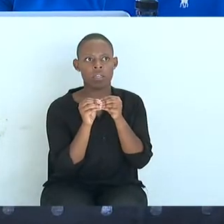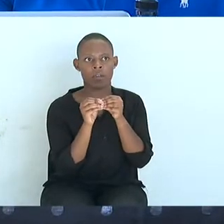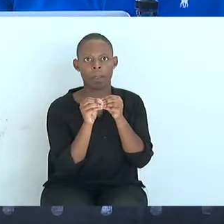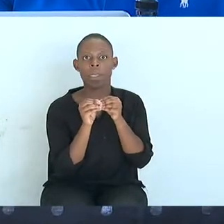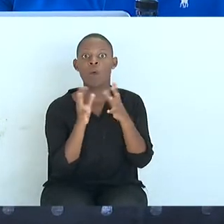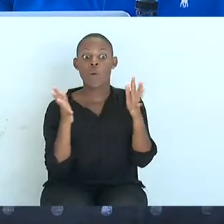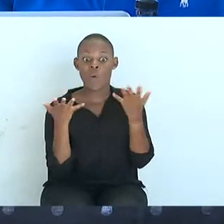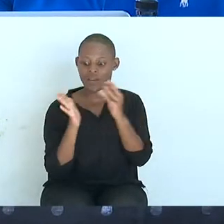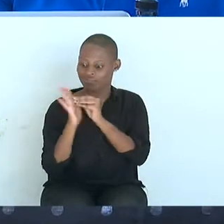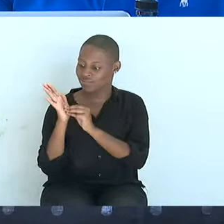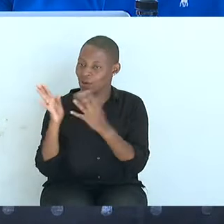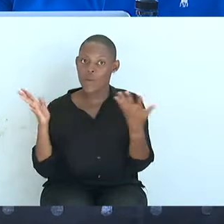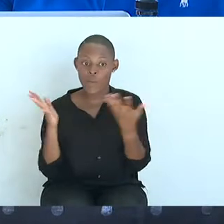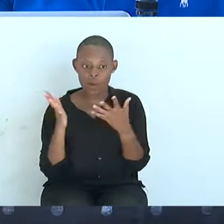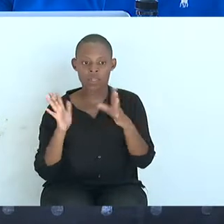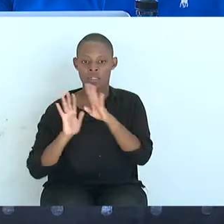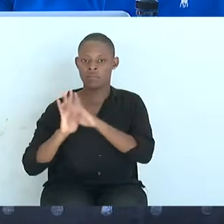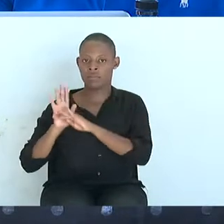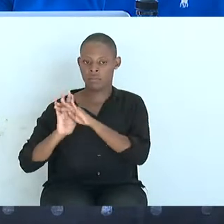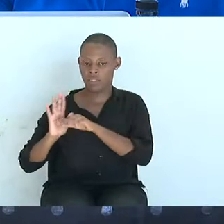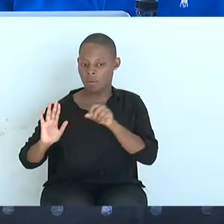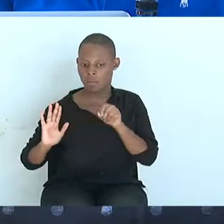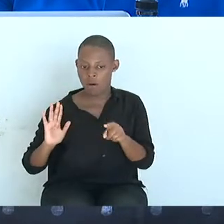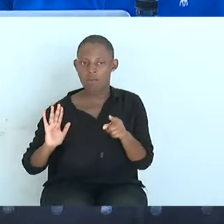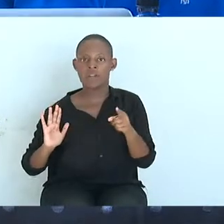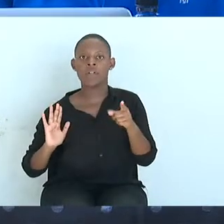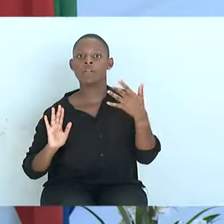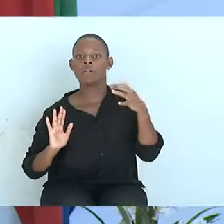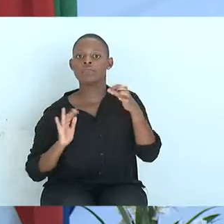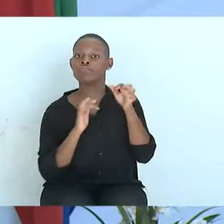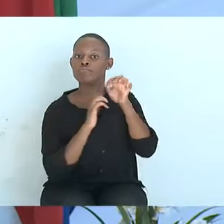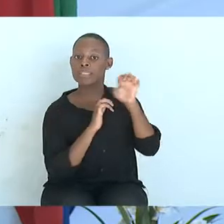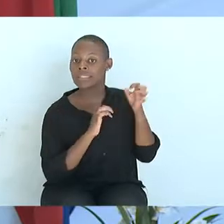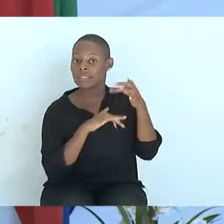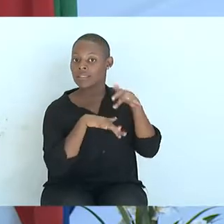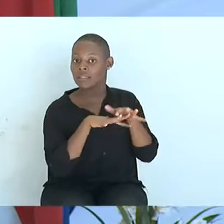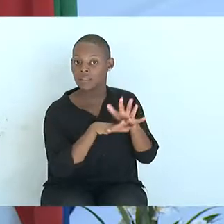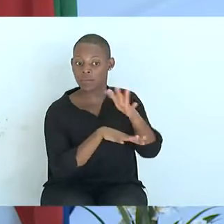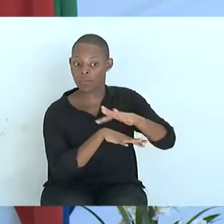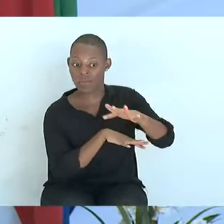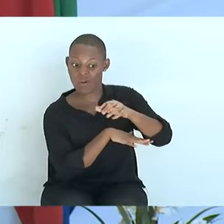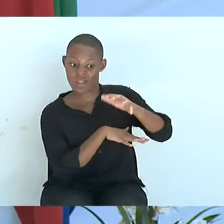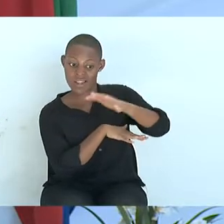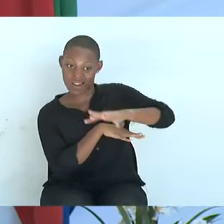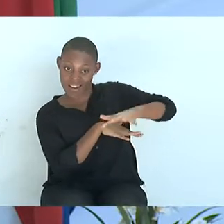Seaboard. And I'm sure people are asking, what is Eastern Seaboard?